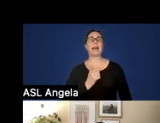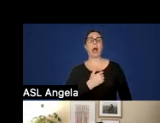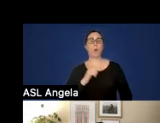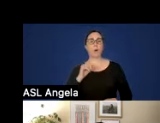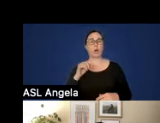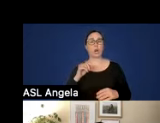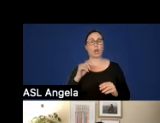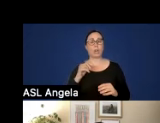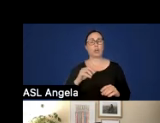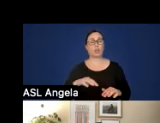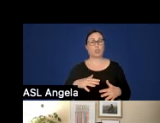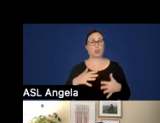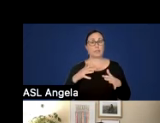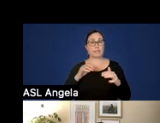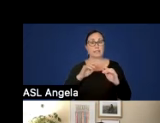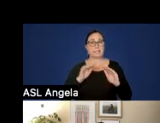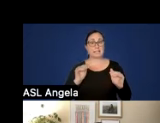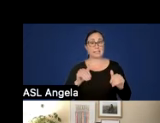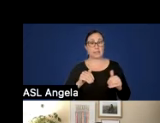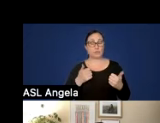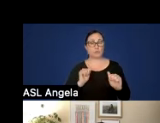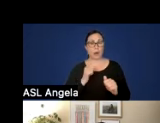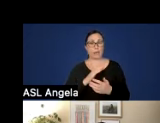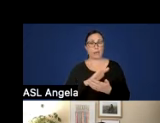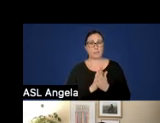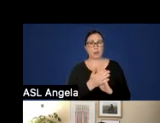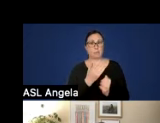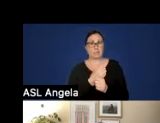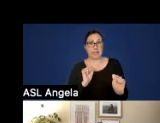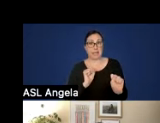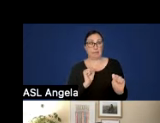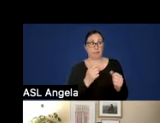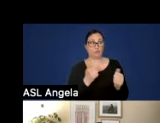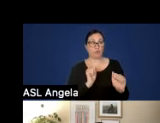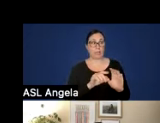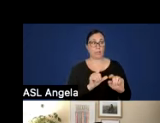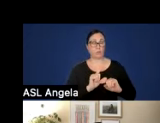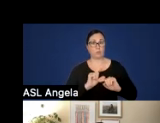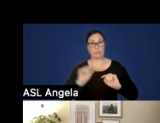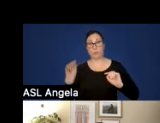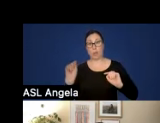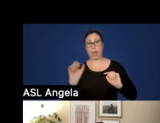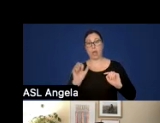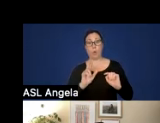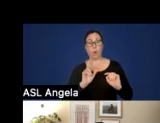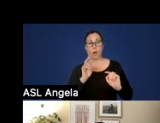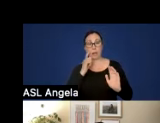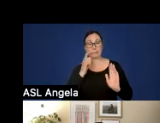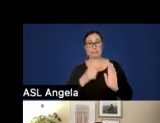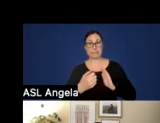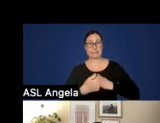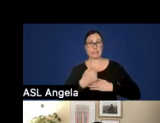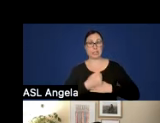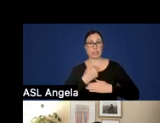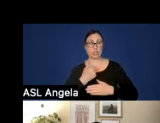this person is acting weird, I need to get away from them. I'm sensing danger. And in order to get safe, I'm going to